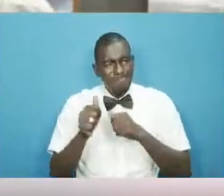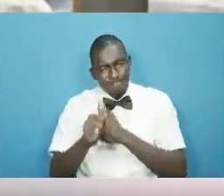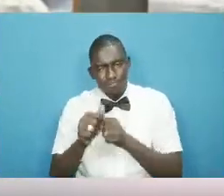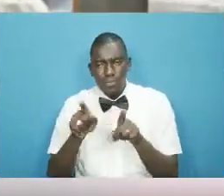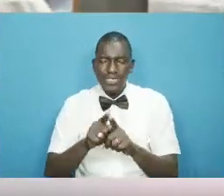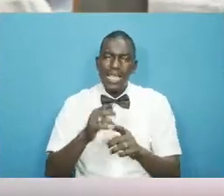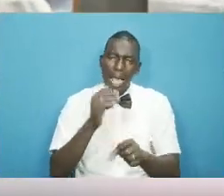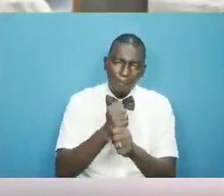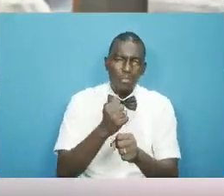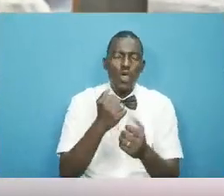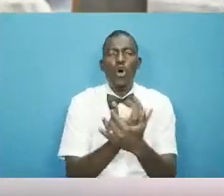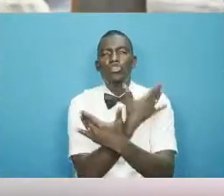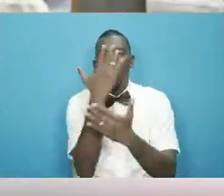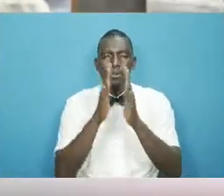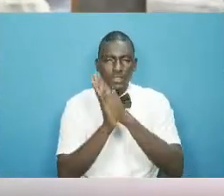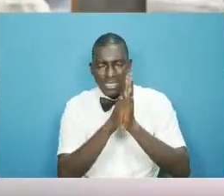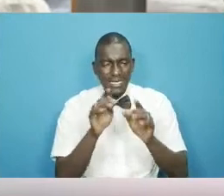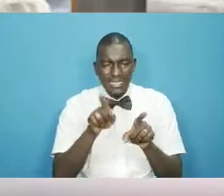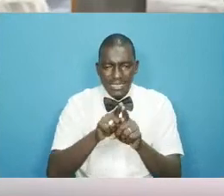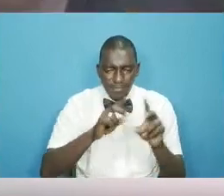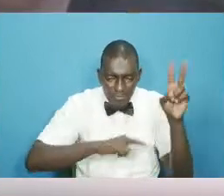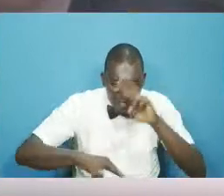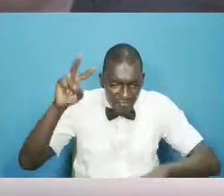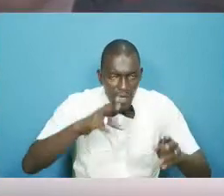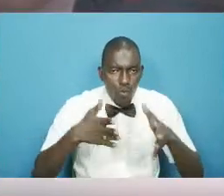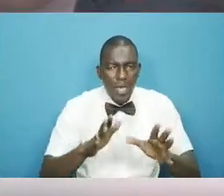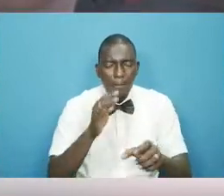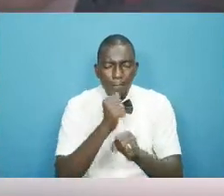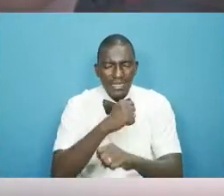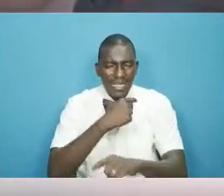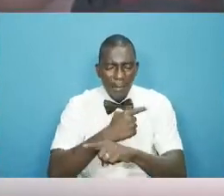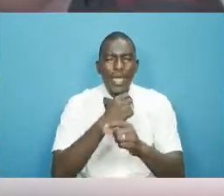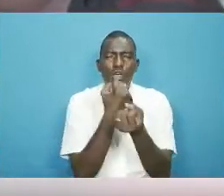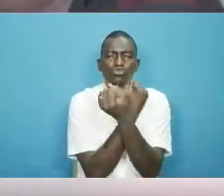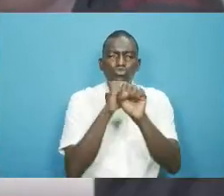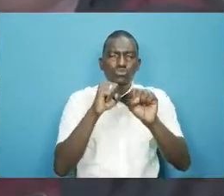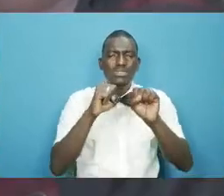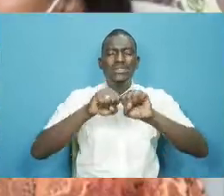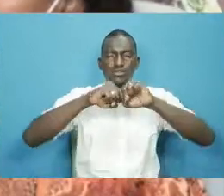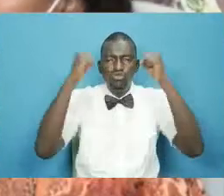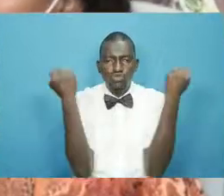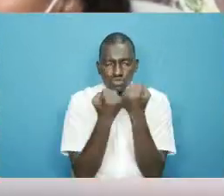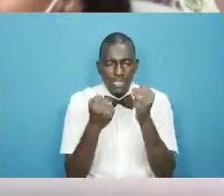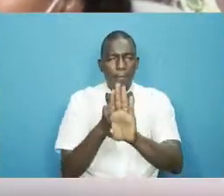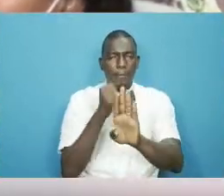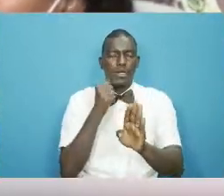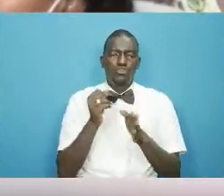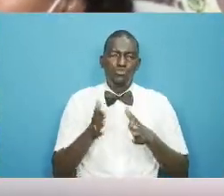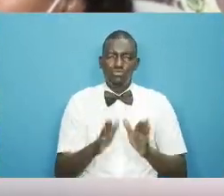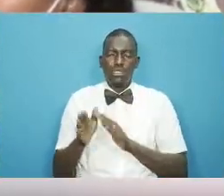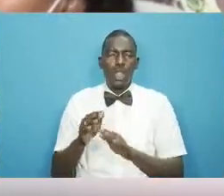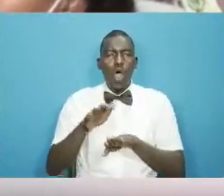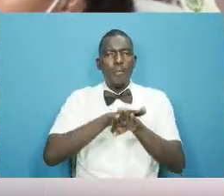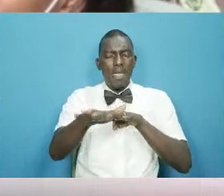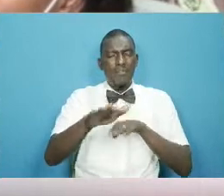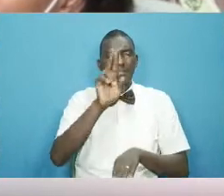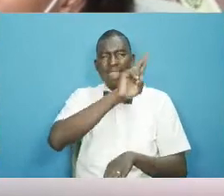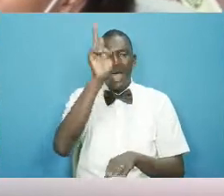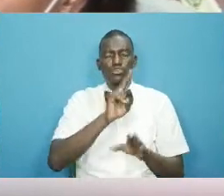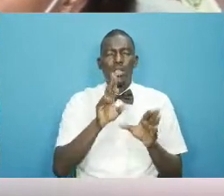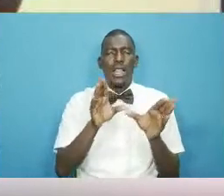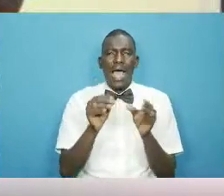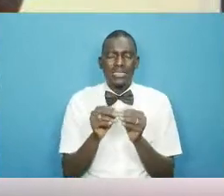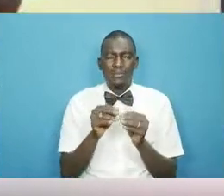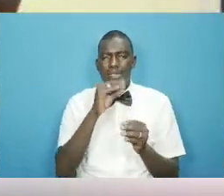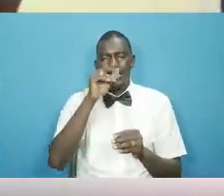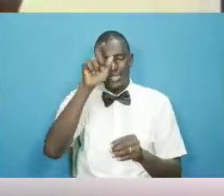addressing common challenges to map out a way to strengthen the country's social protection system. On behalf of the National Assembly Speaker,